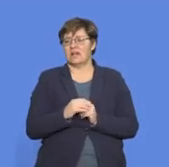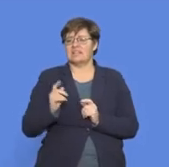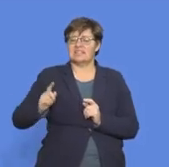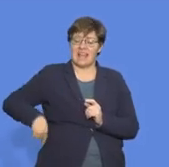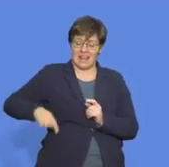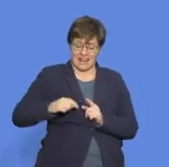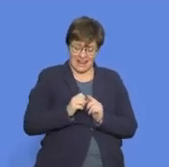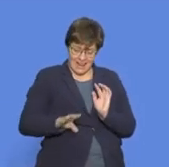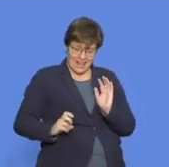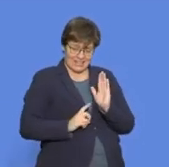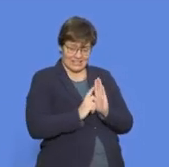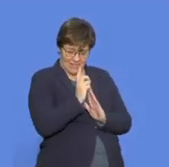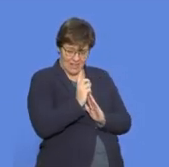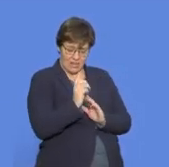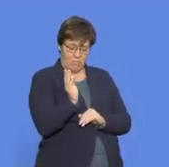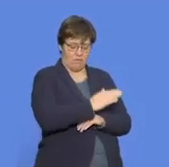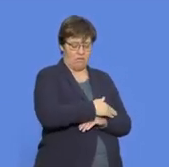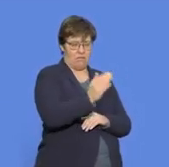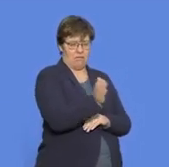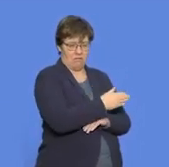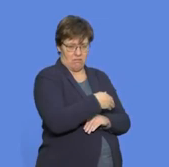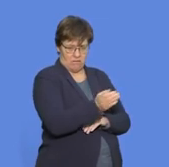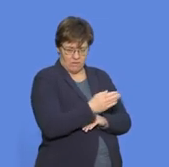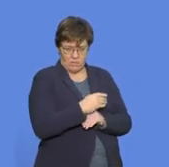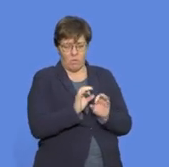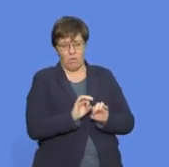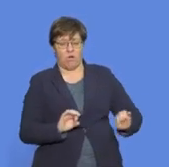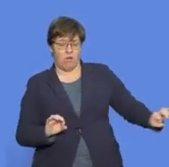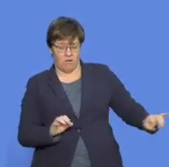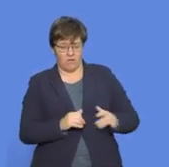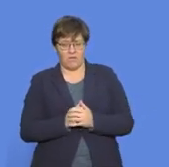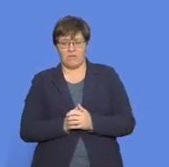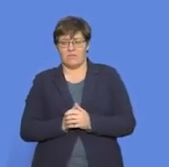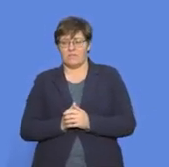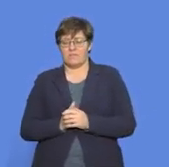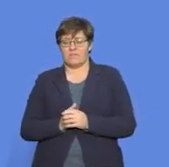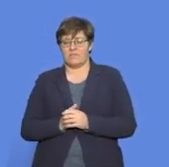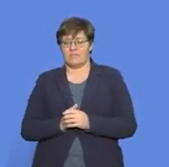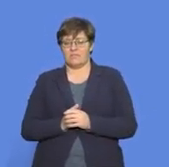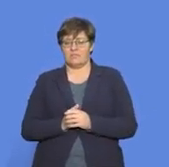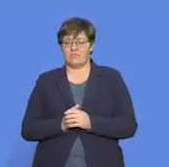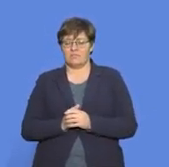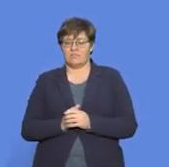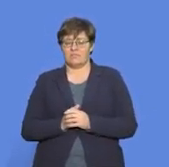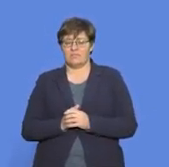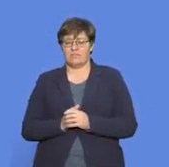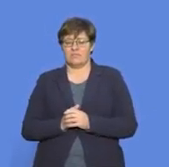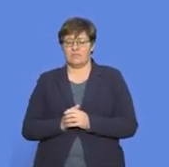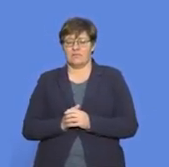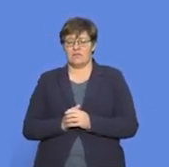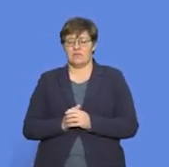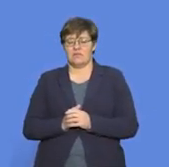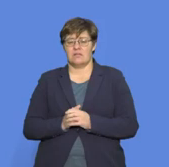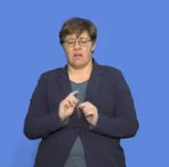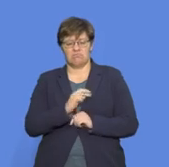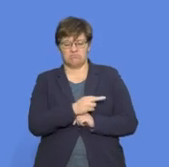tail has now developed. It's become way more, it's much longer, okay, and so usually they use that as a